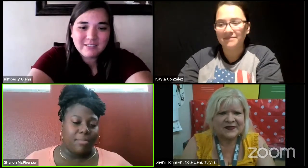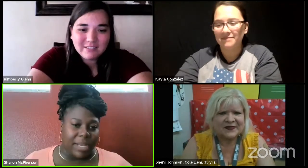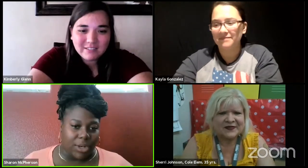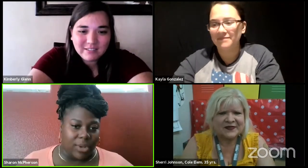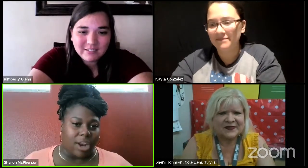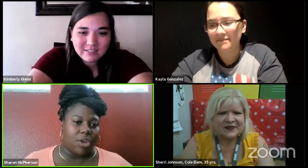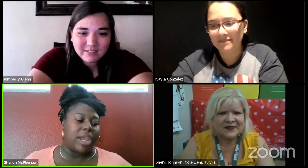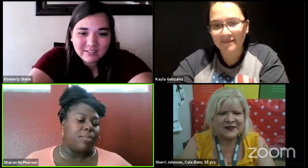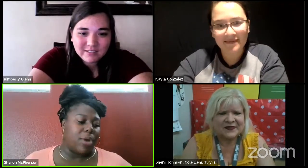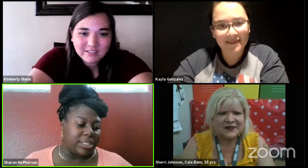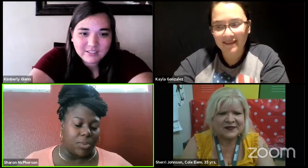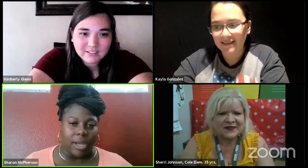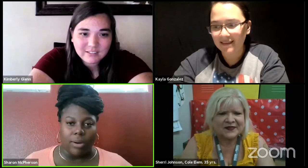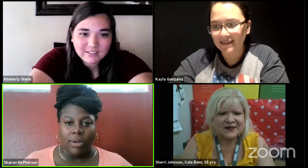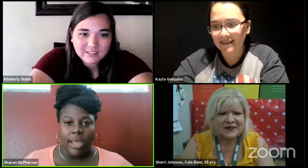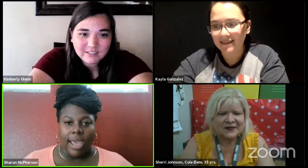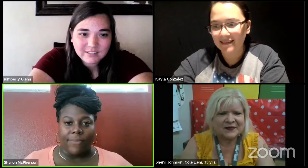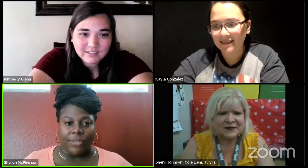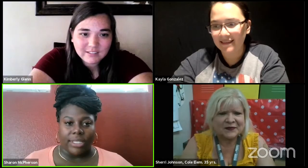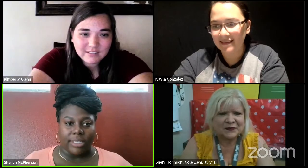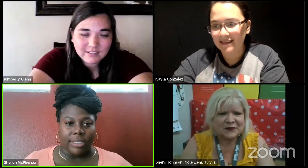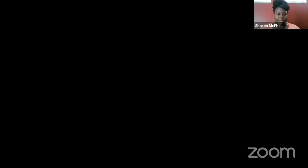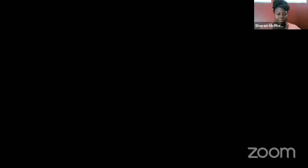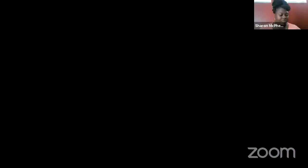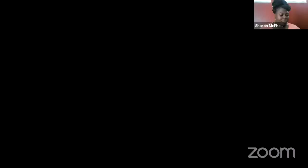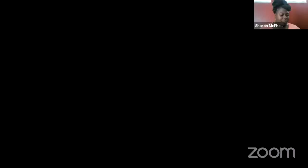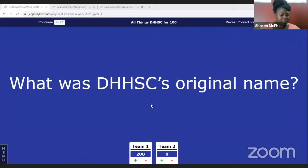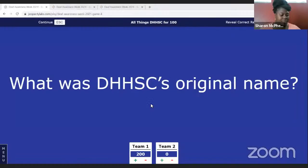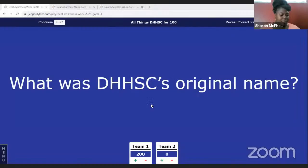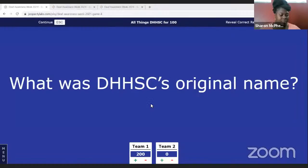We'll go ahead and pick a new category and points as well after this.